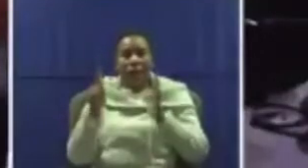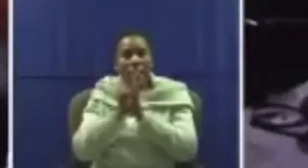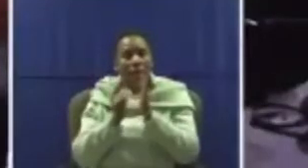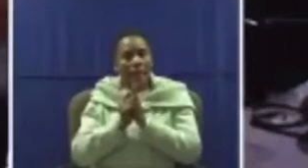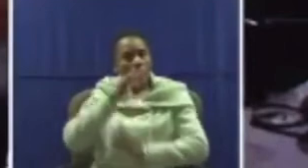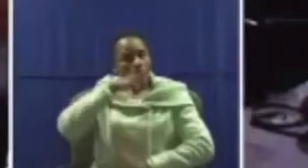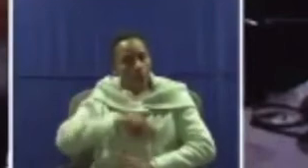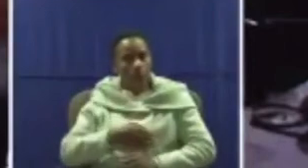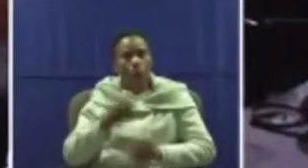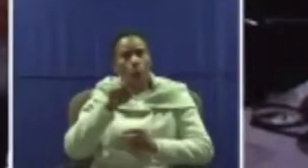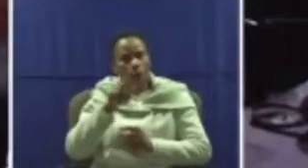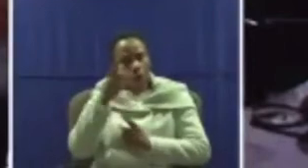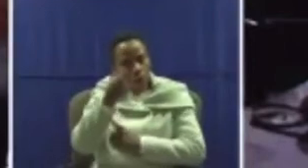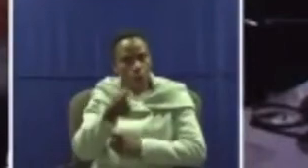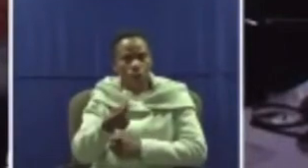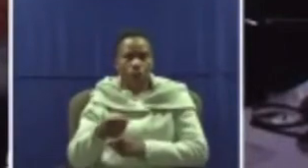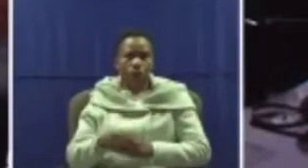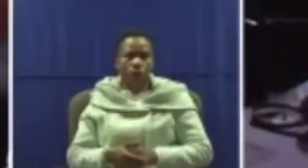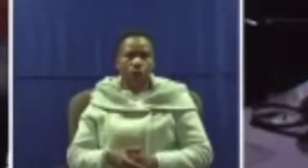what you are doing.